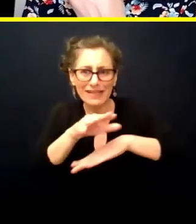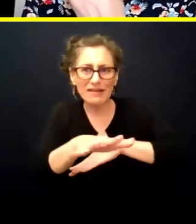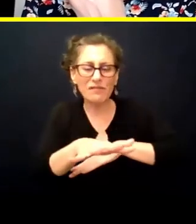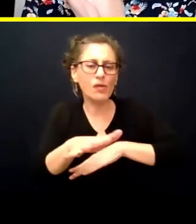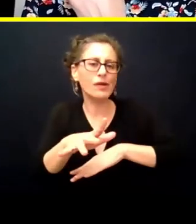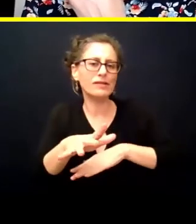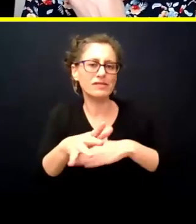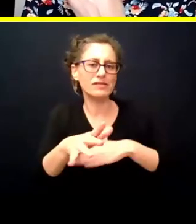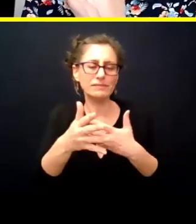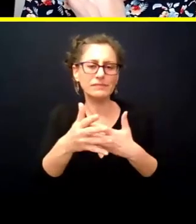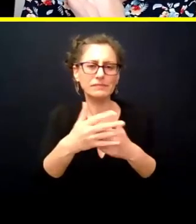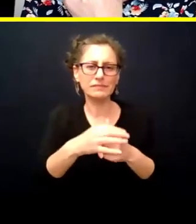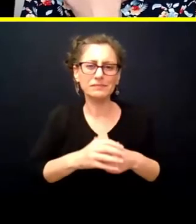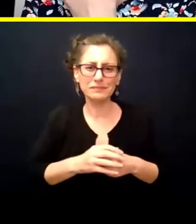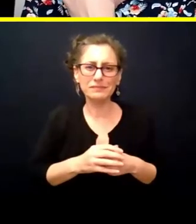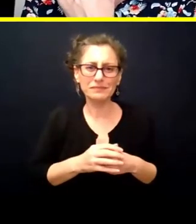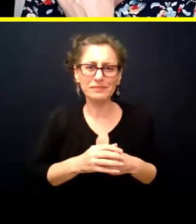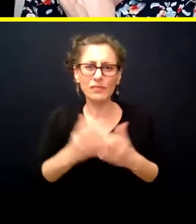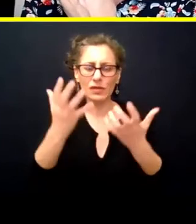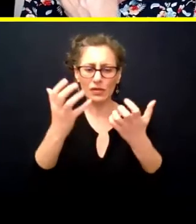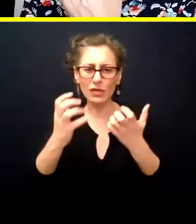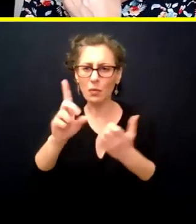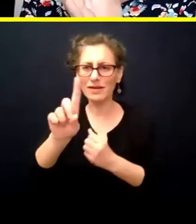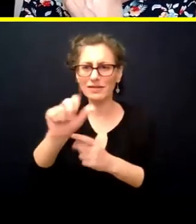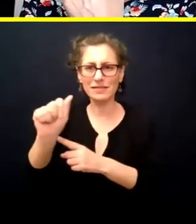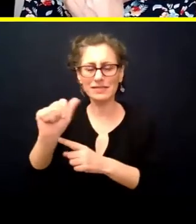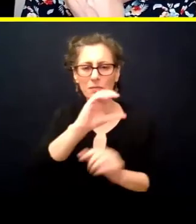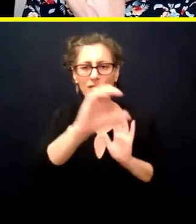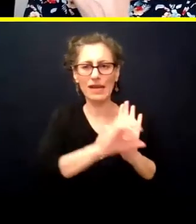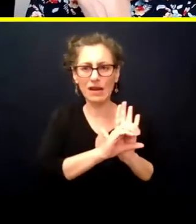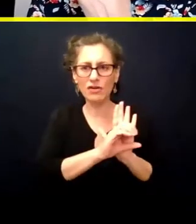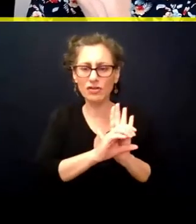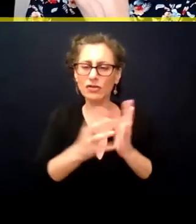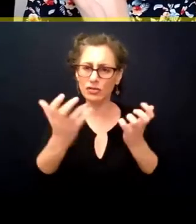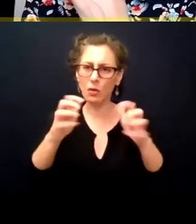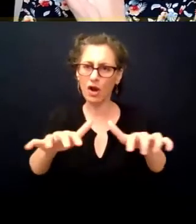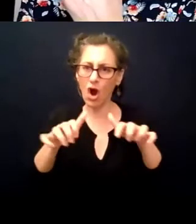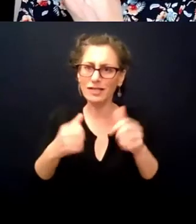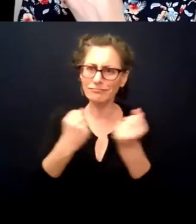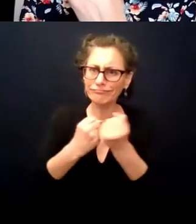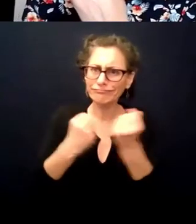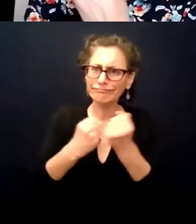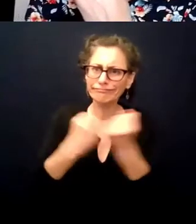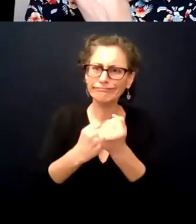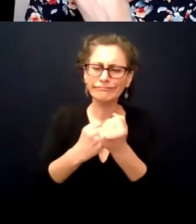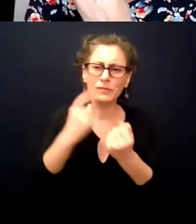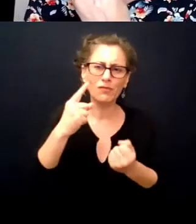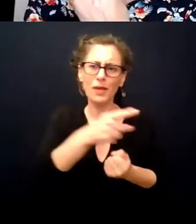want to have them be the disabled characters be the ones that the audiences are rooting for and cheering for.